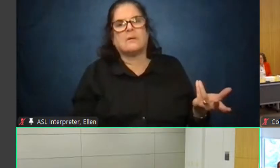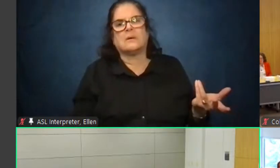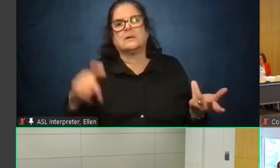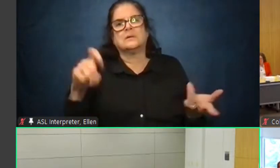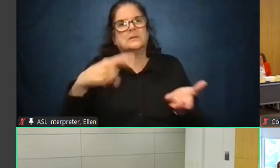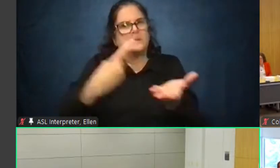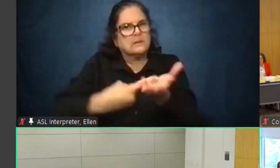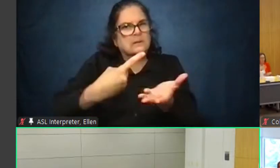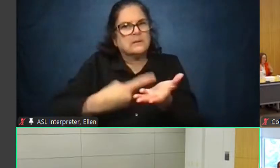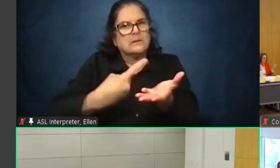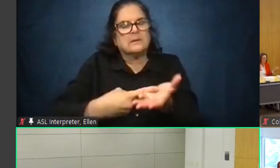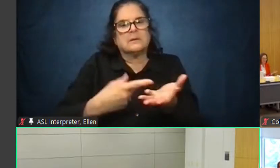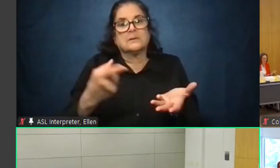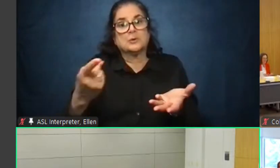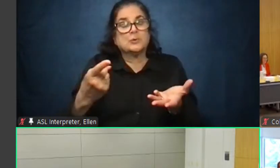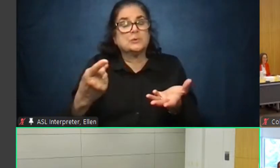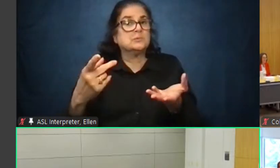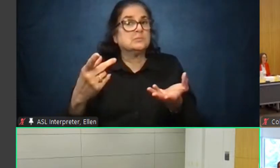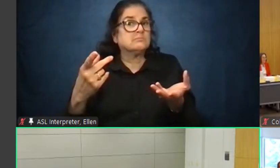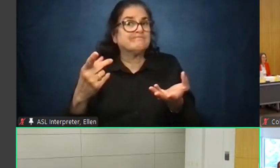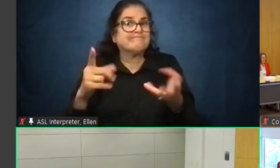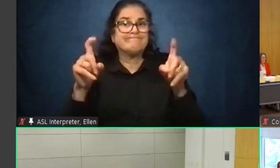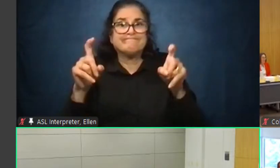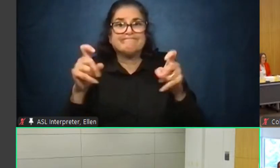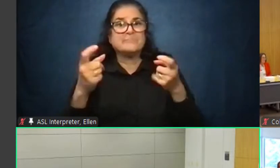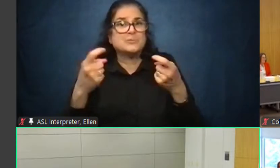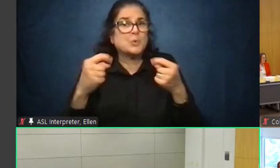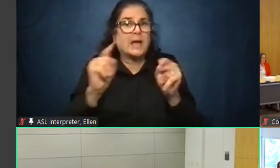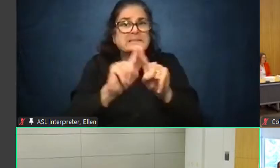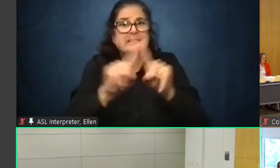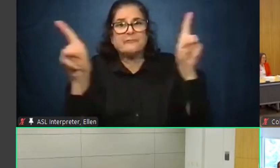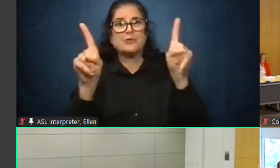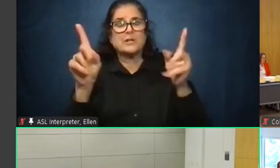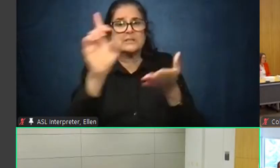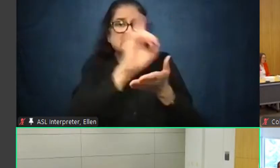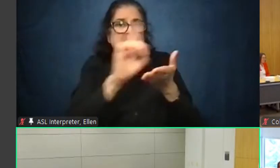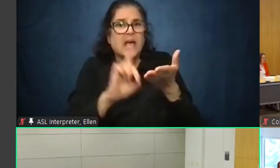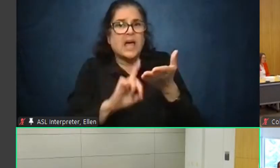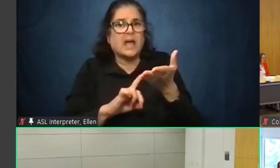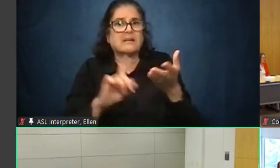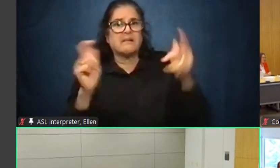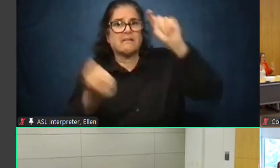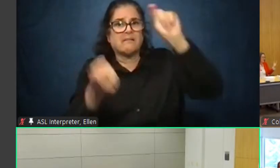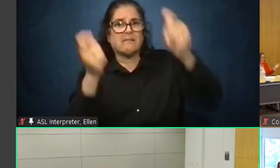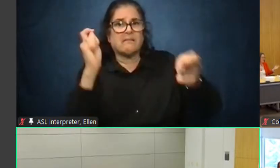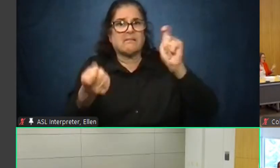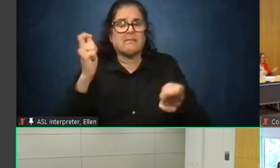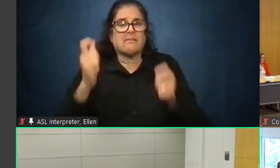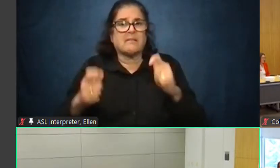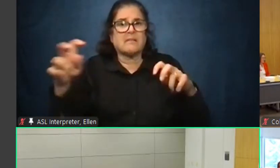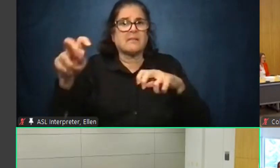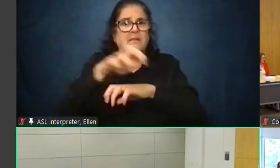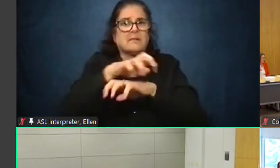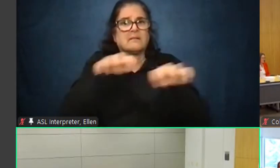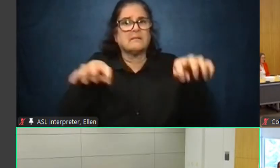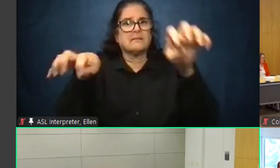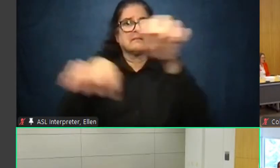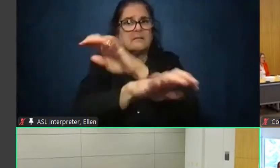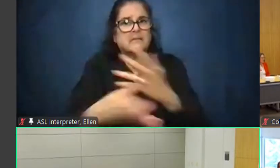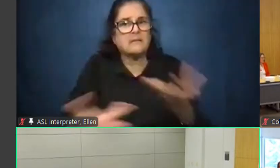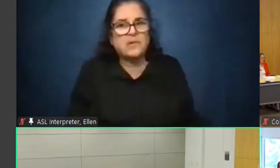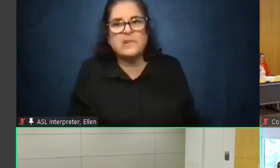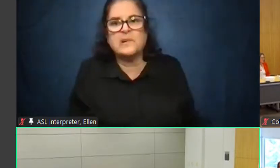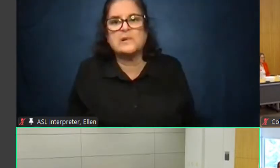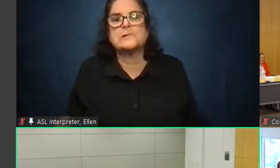you tested with mock-up designs, or having people testing your size and I